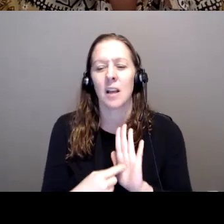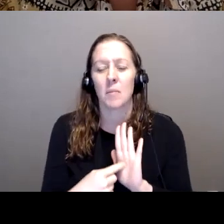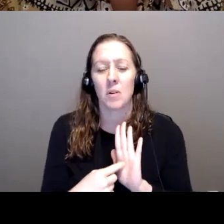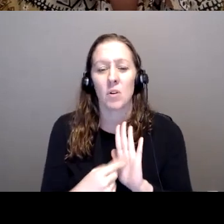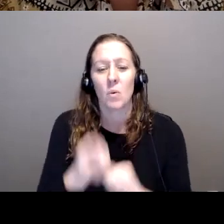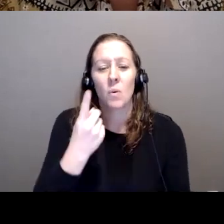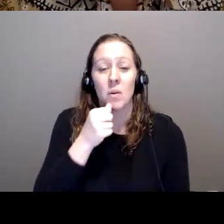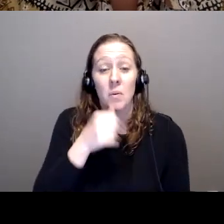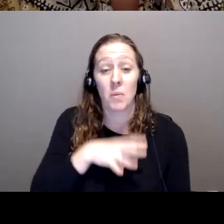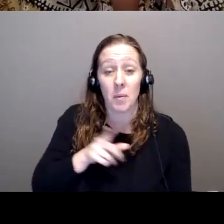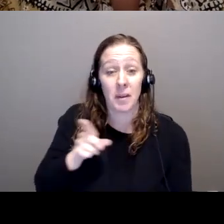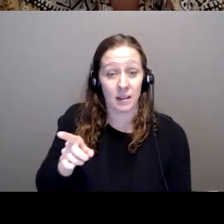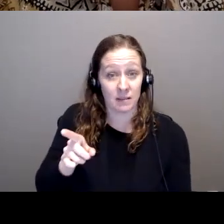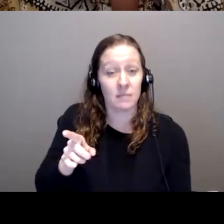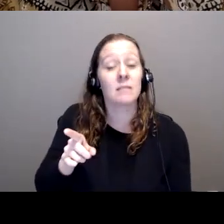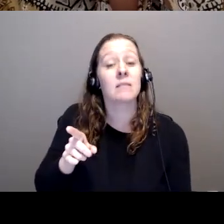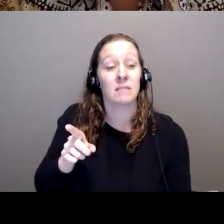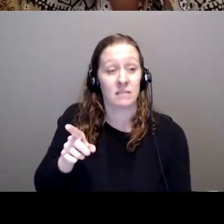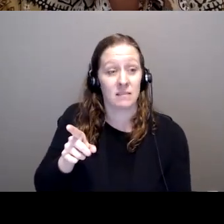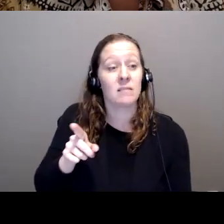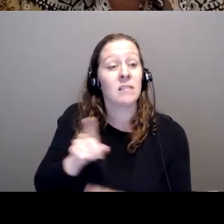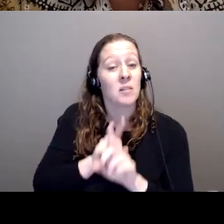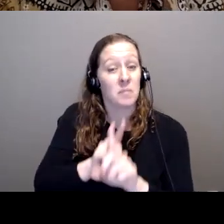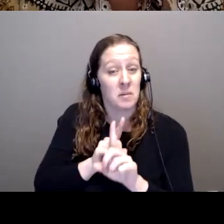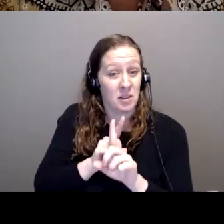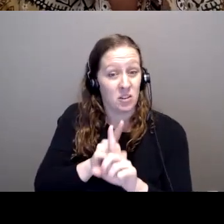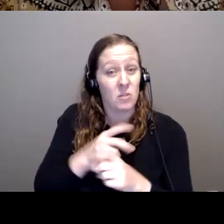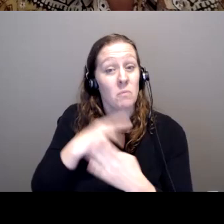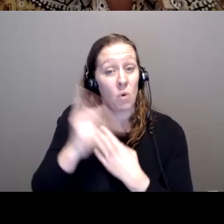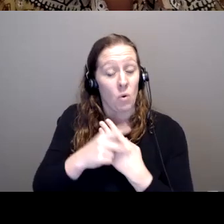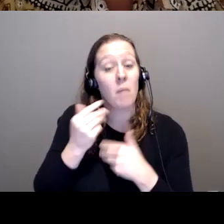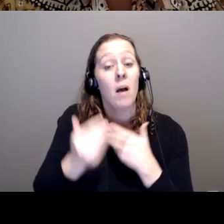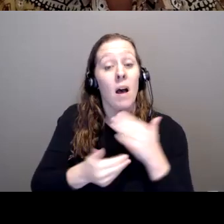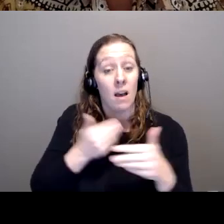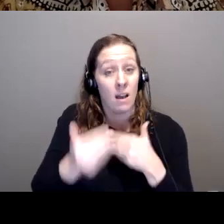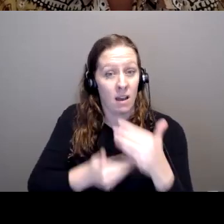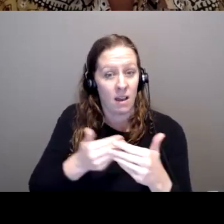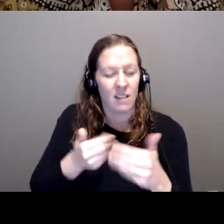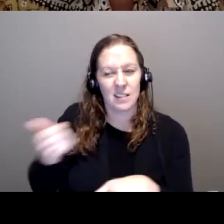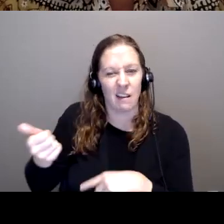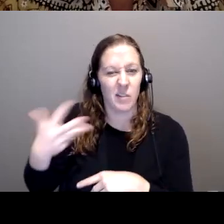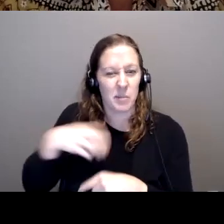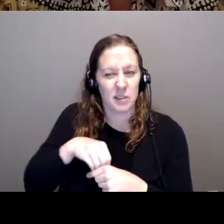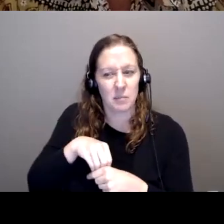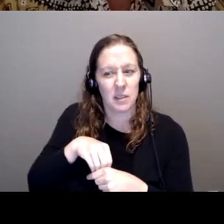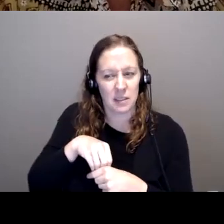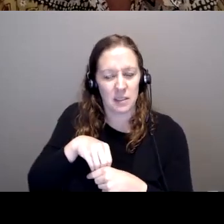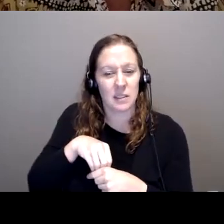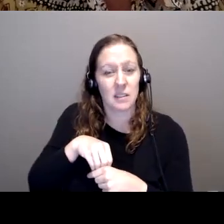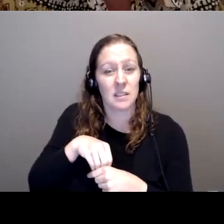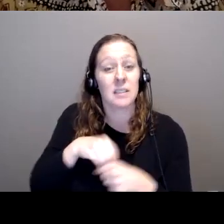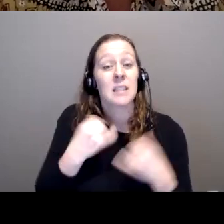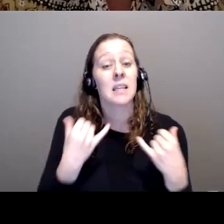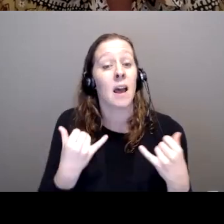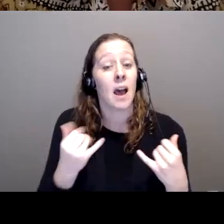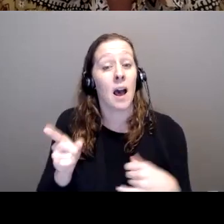lady who went through the peer mentor program as a participant, and she is